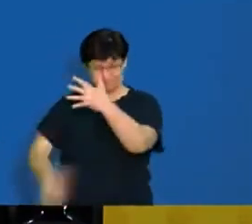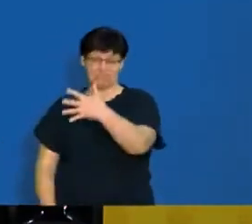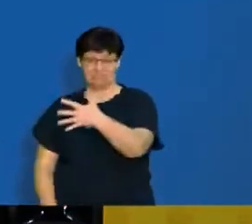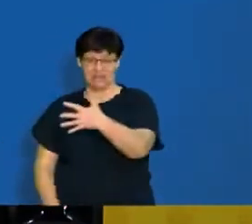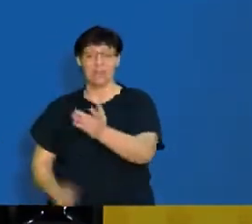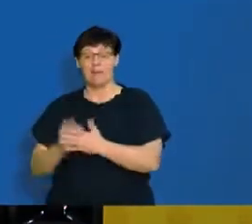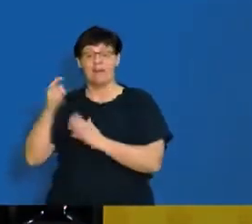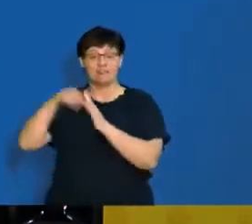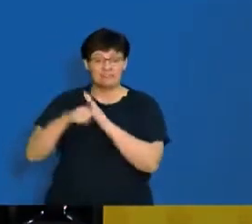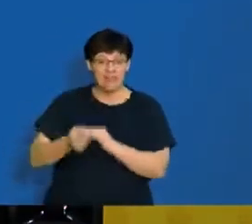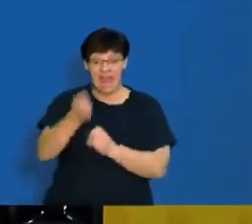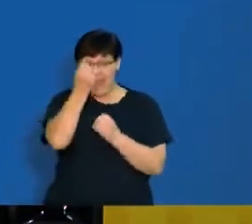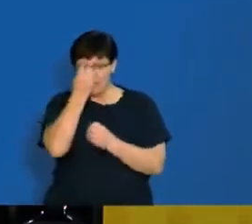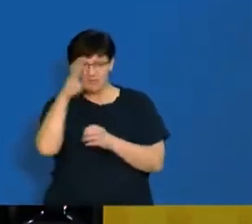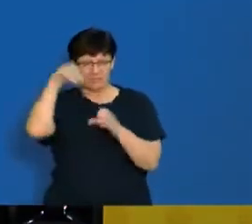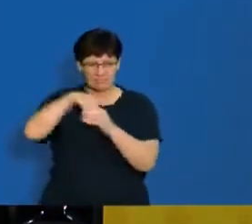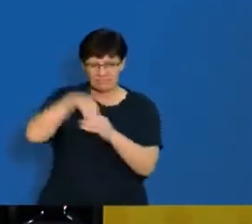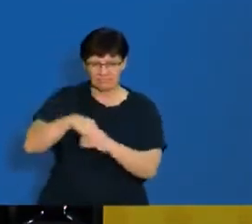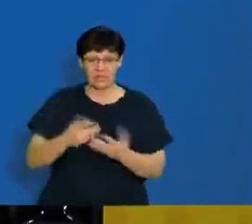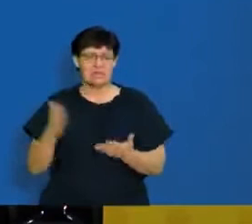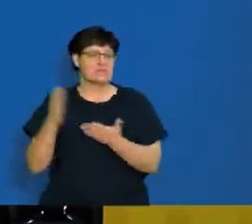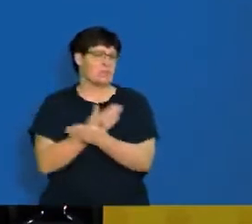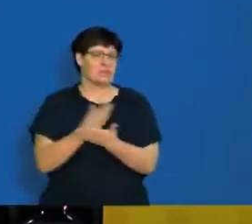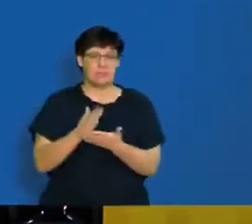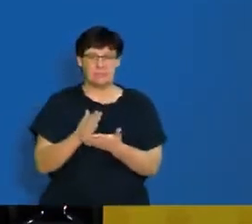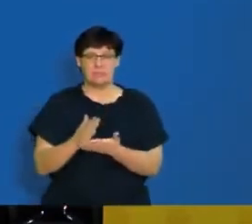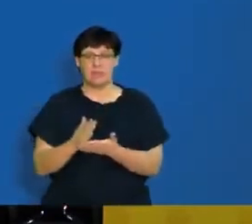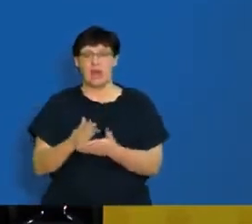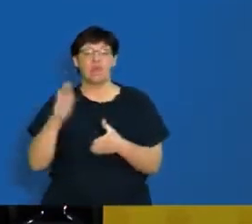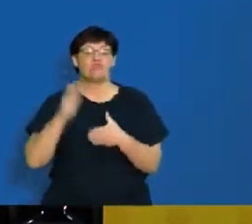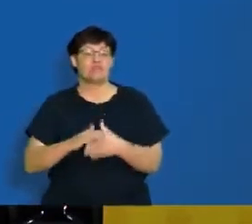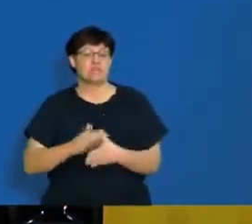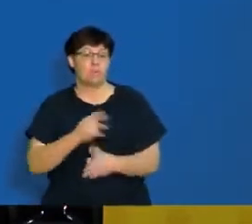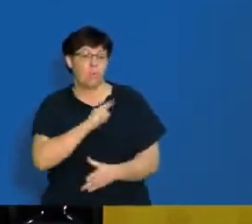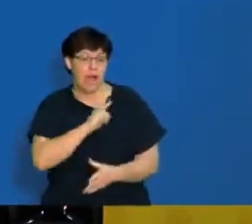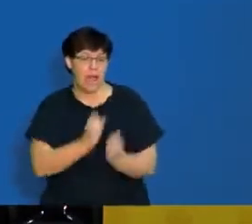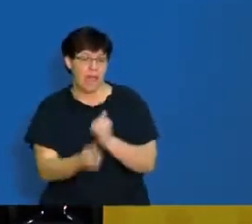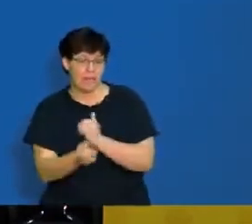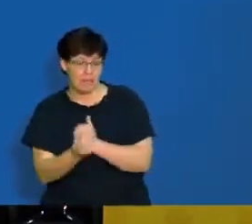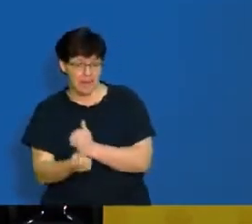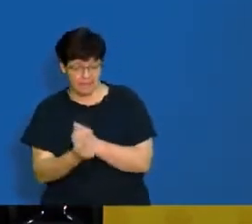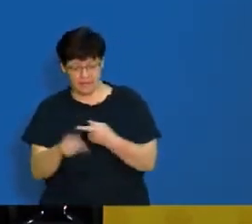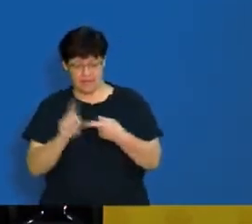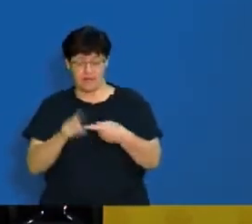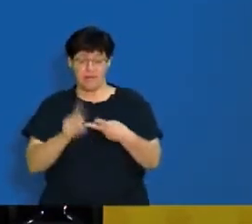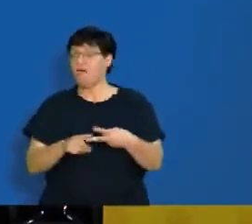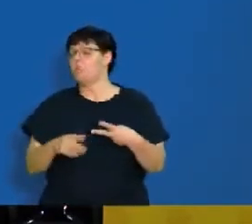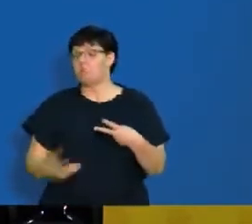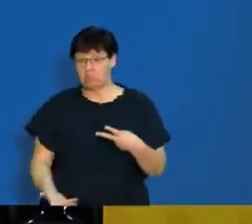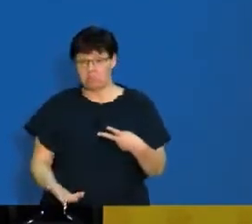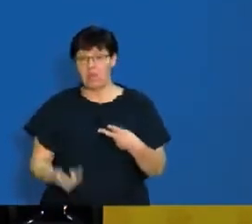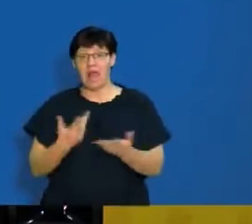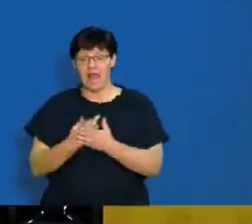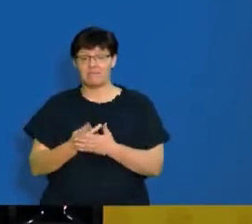they'll contain different things. Sometimes they will contain the reasons why things happened, but they can also have,